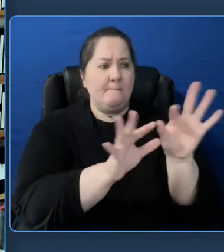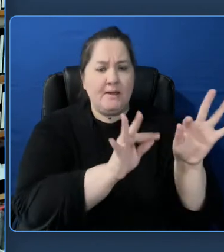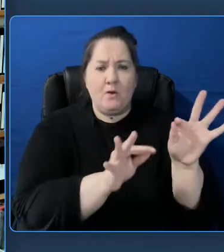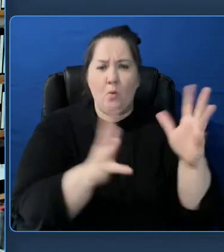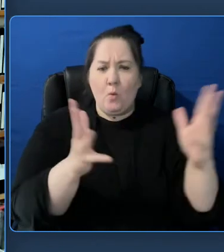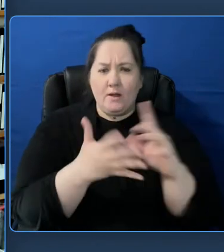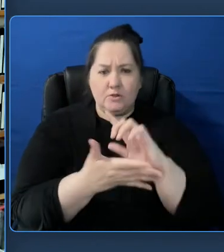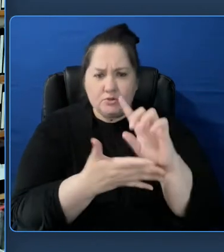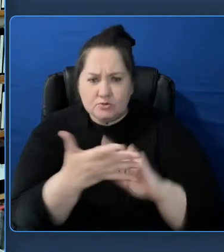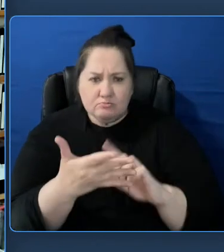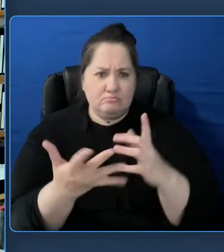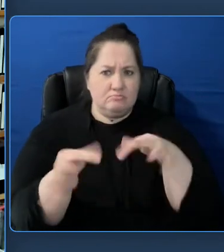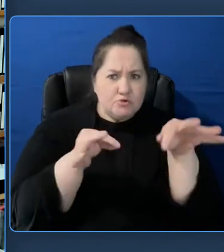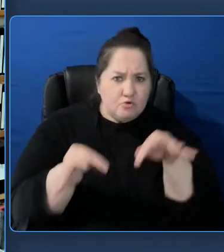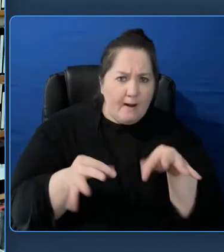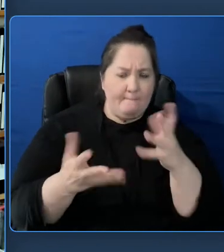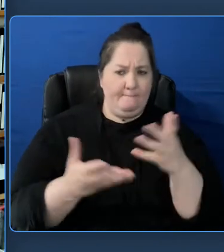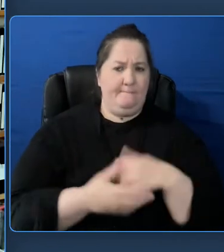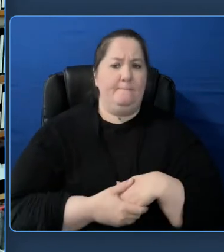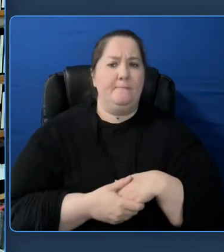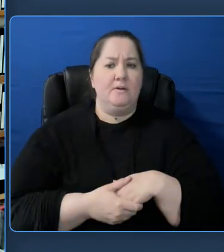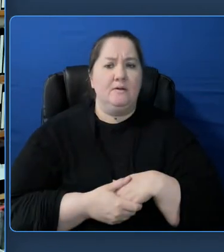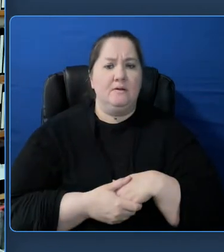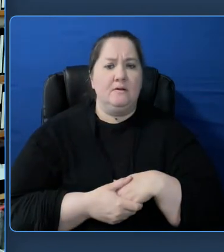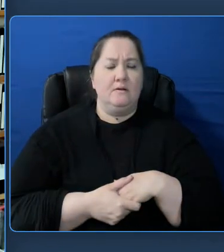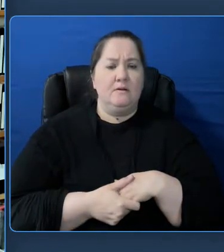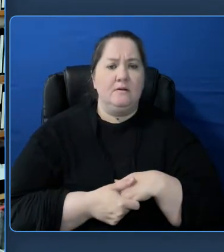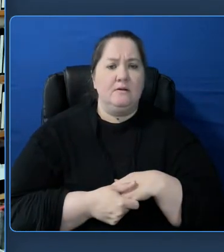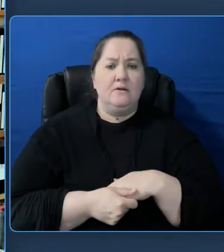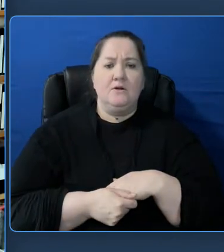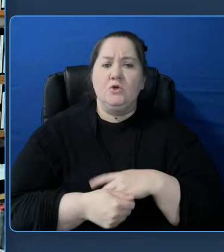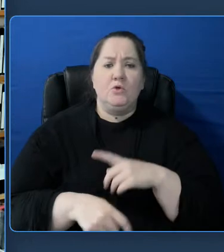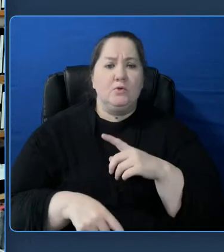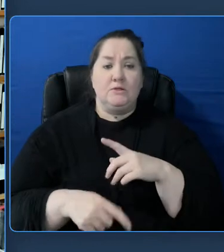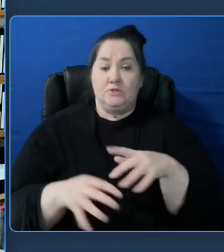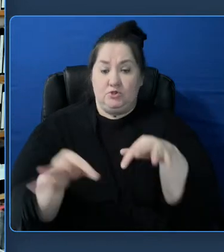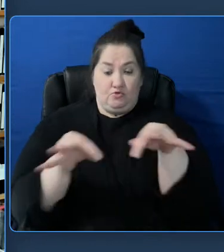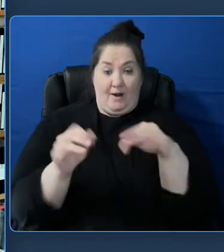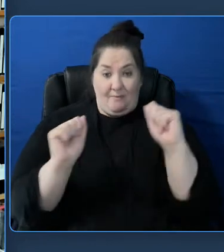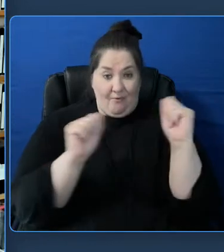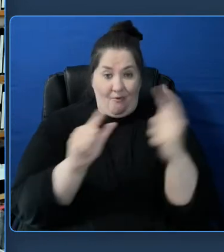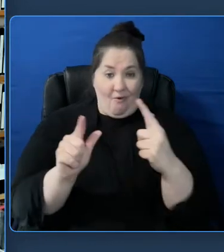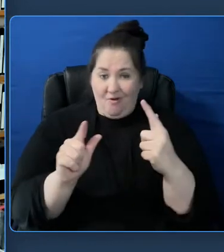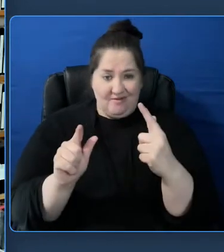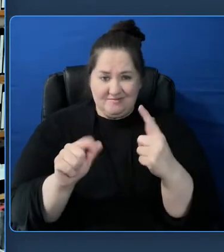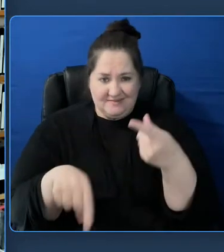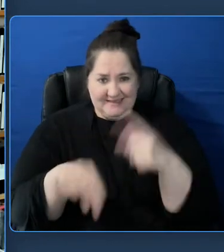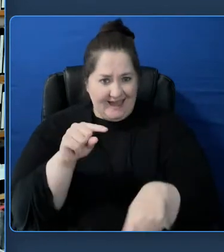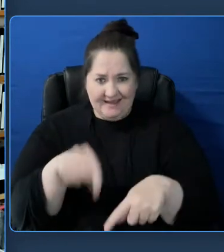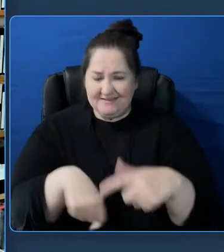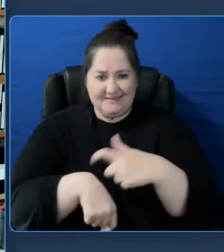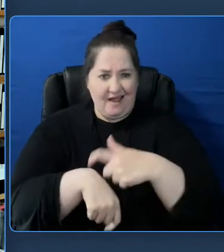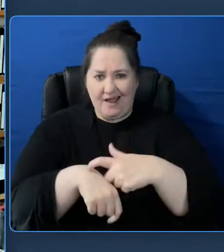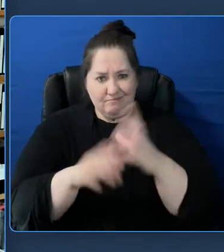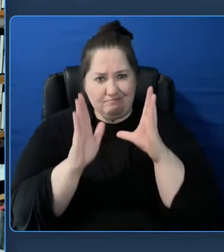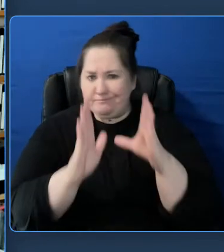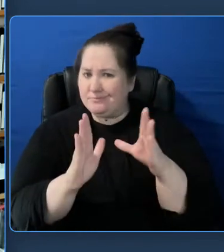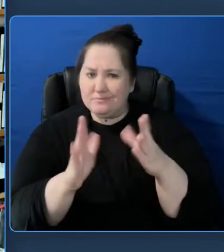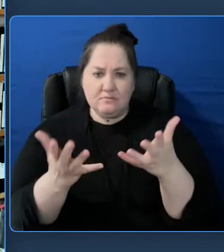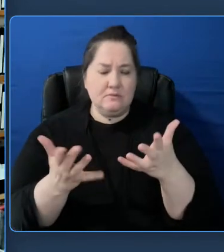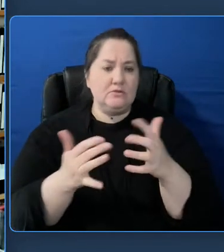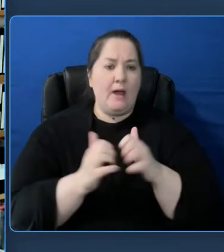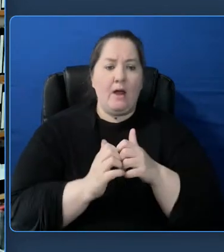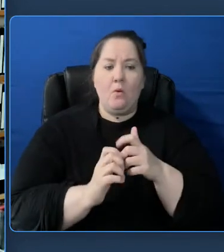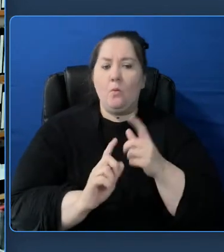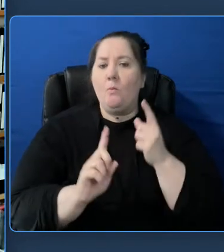to describe in an image. As I mentioned earlier, you can't describe everything. And how do you latch into what's